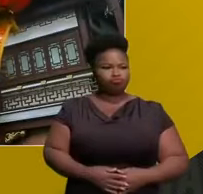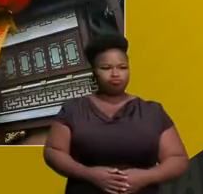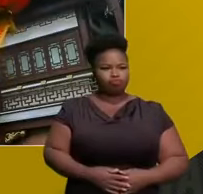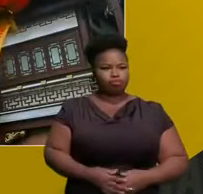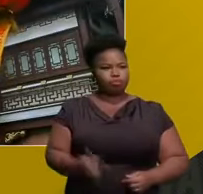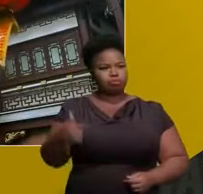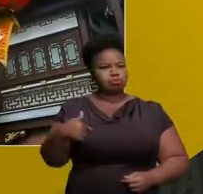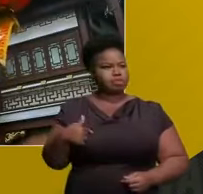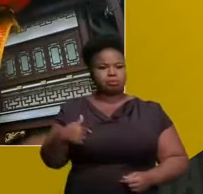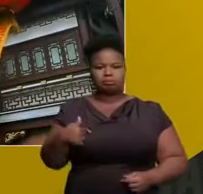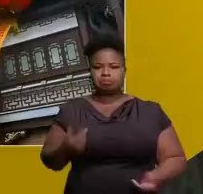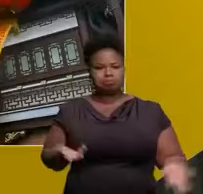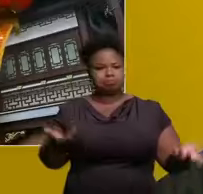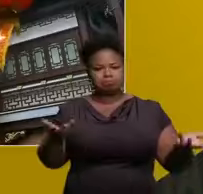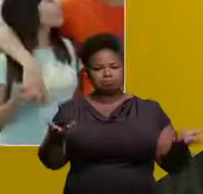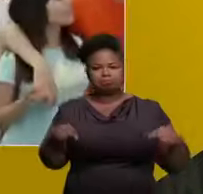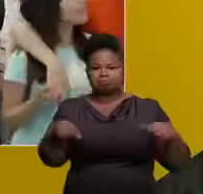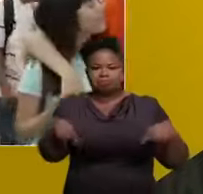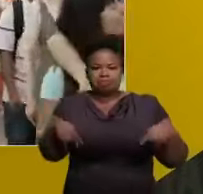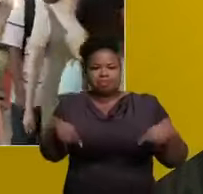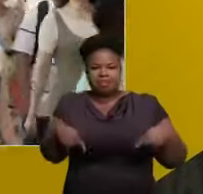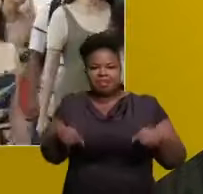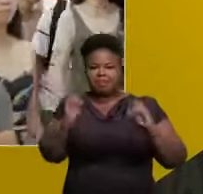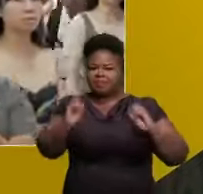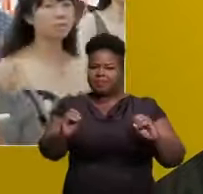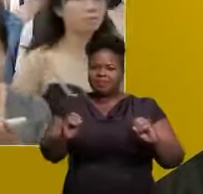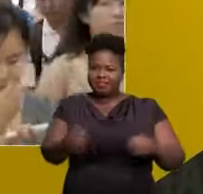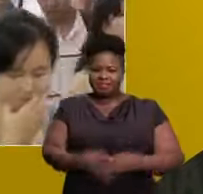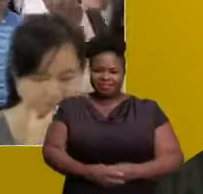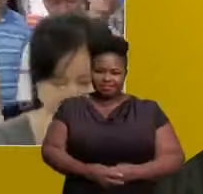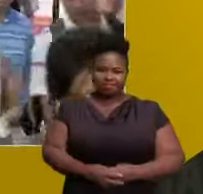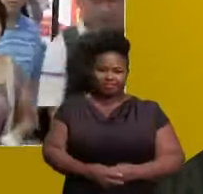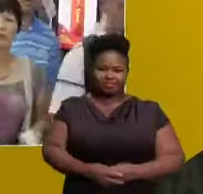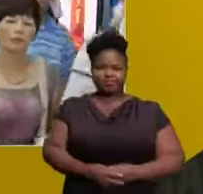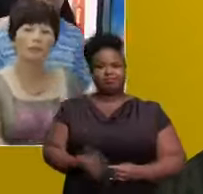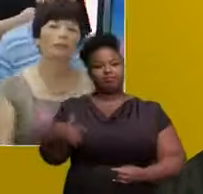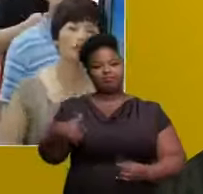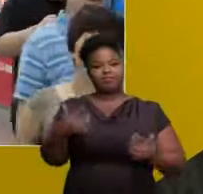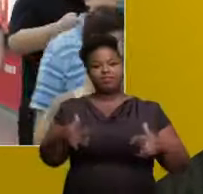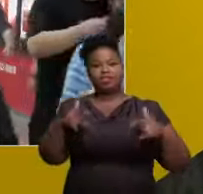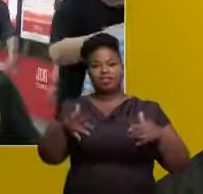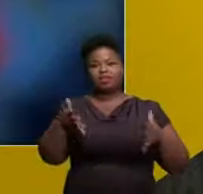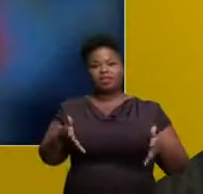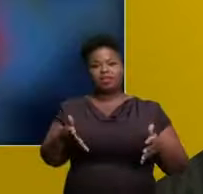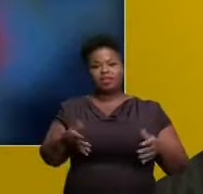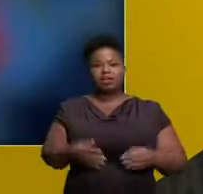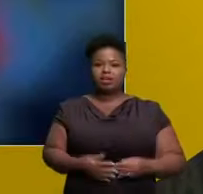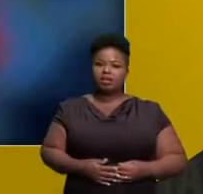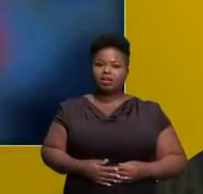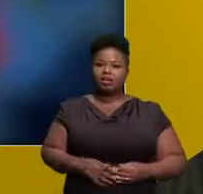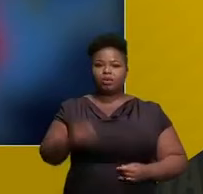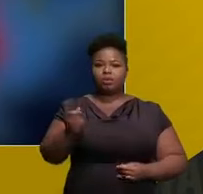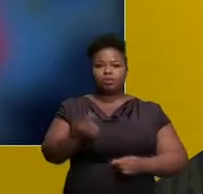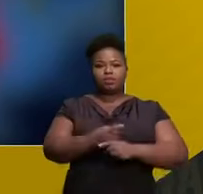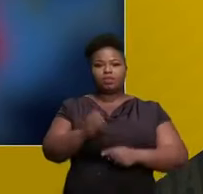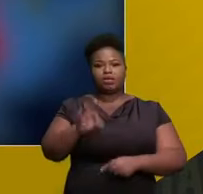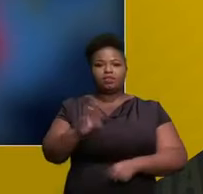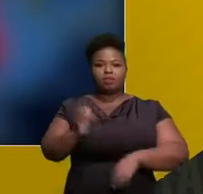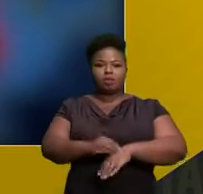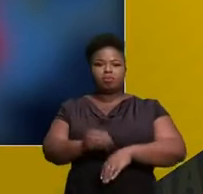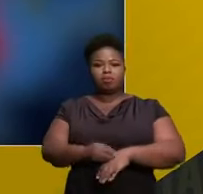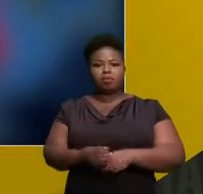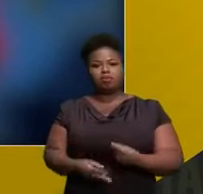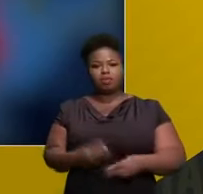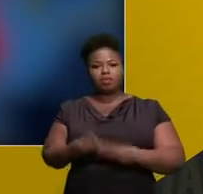I don't have any fears right now. When I've been living here, you find if there's a problem with